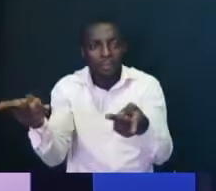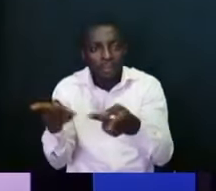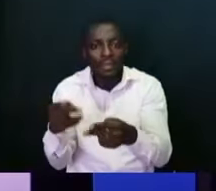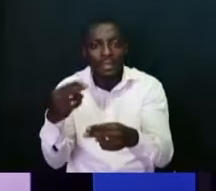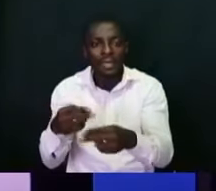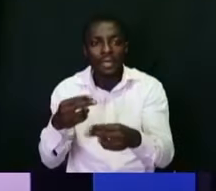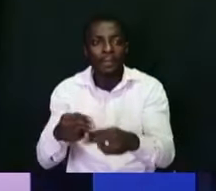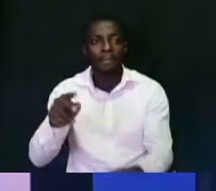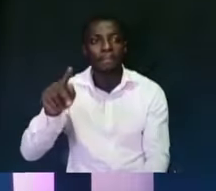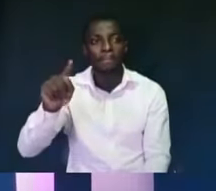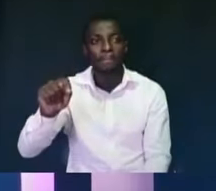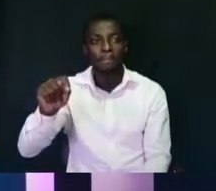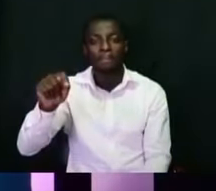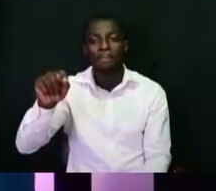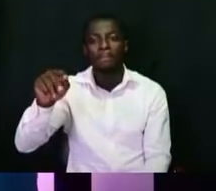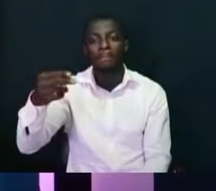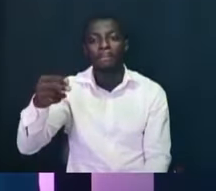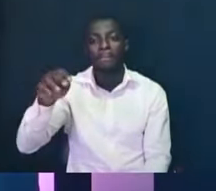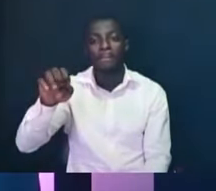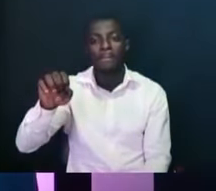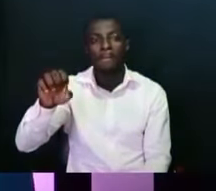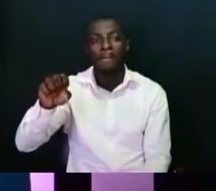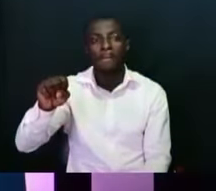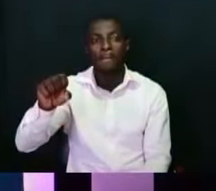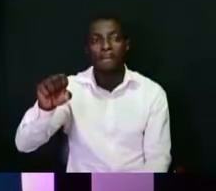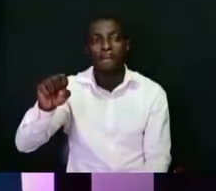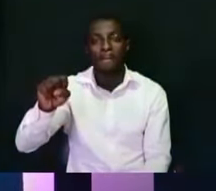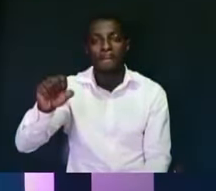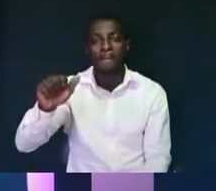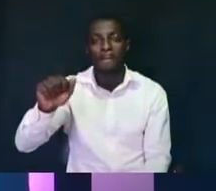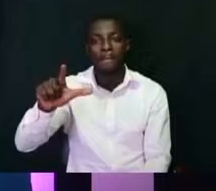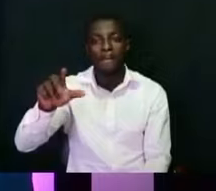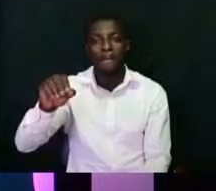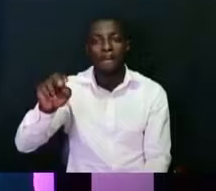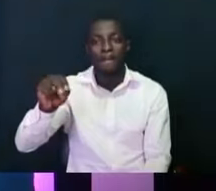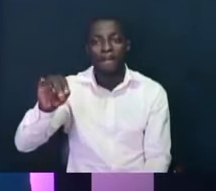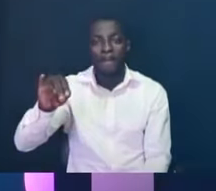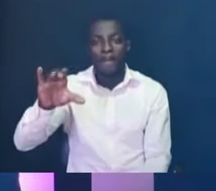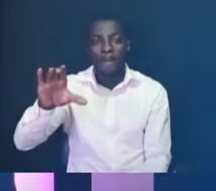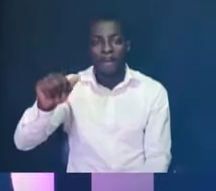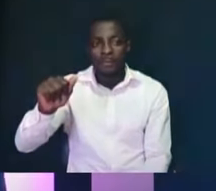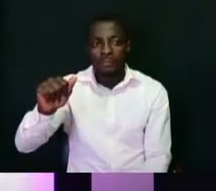synagogue. Now, what came over Amphipolis and Apollonia by Thessalonica?